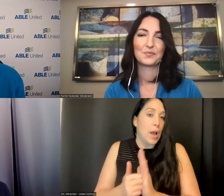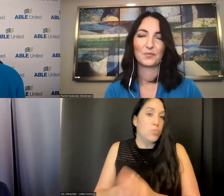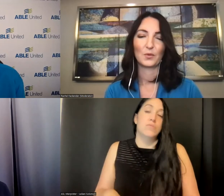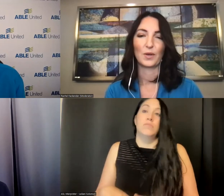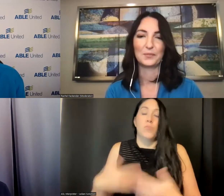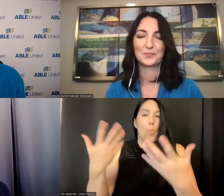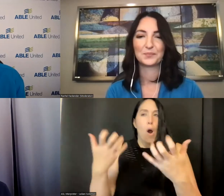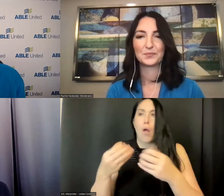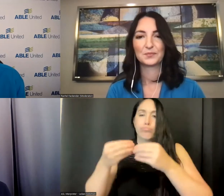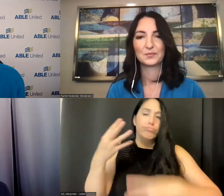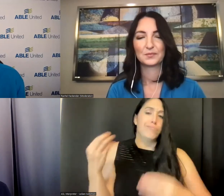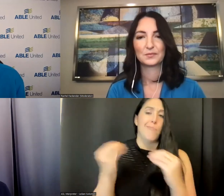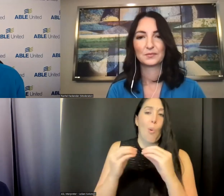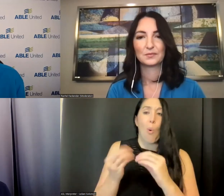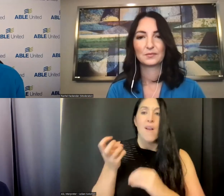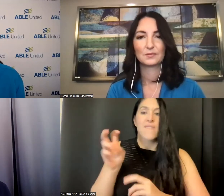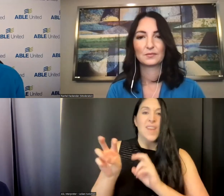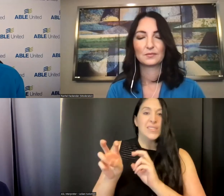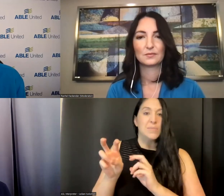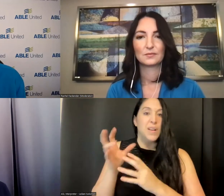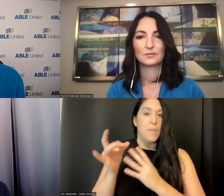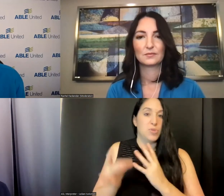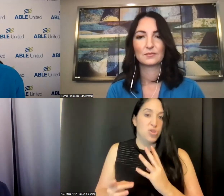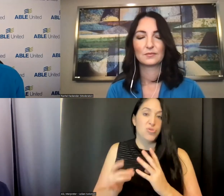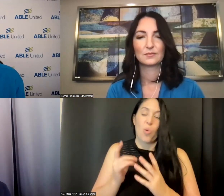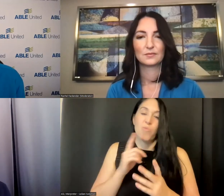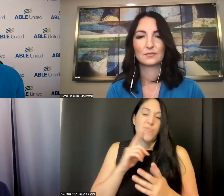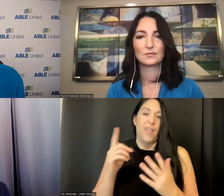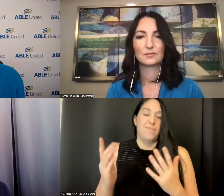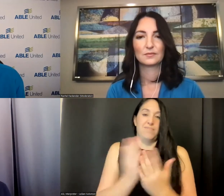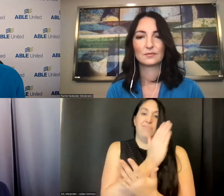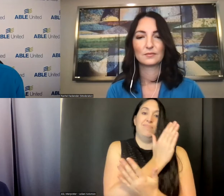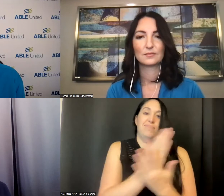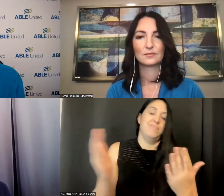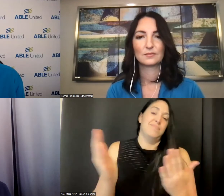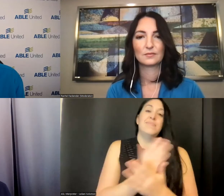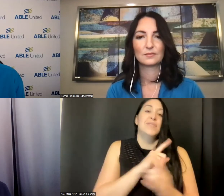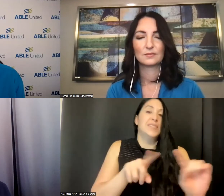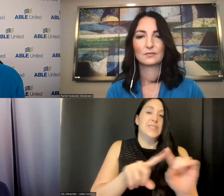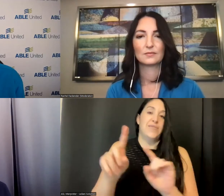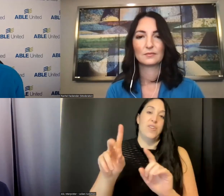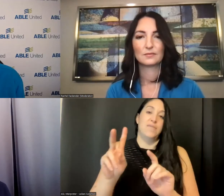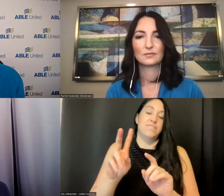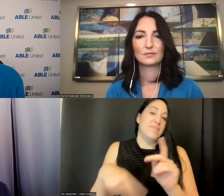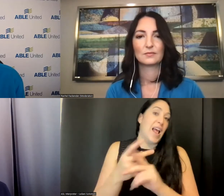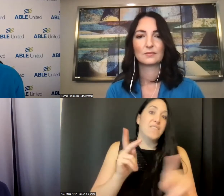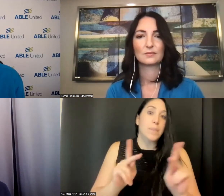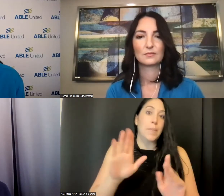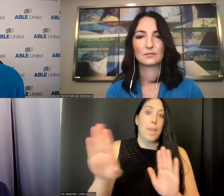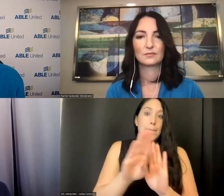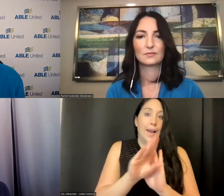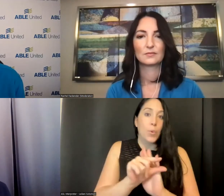options. So a broad spectrum. And so when we launched a program, we decided, we want to make this as